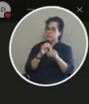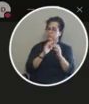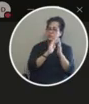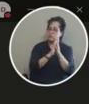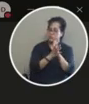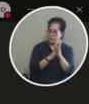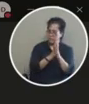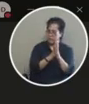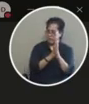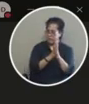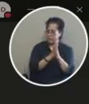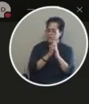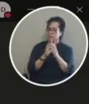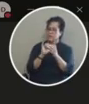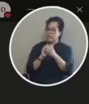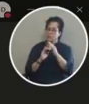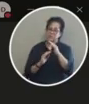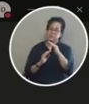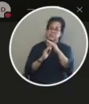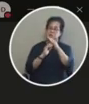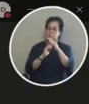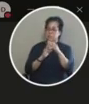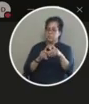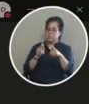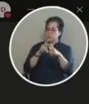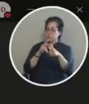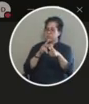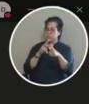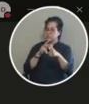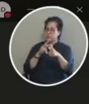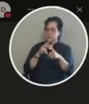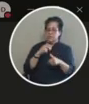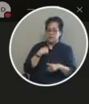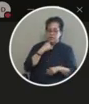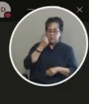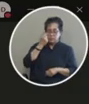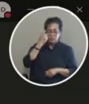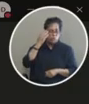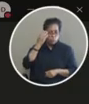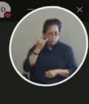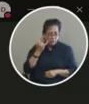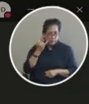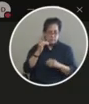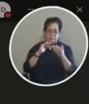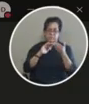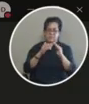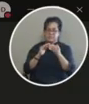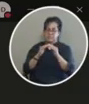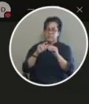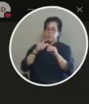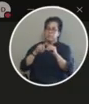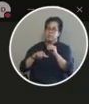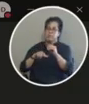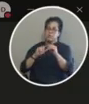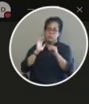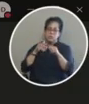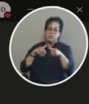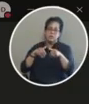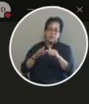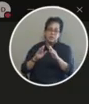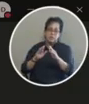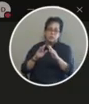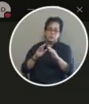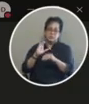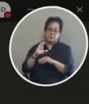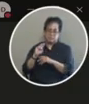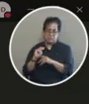relief has been a top priority. And I just don't understand why the city of El Paso would allow the city